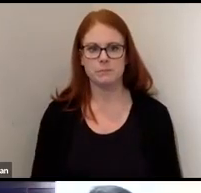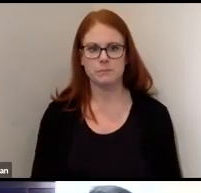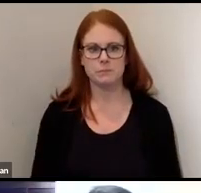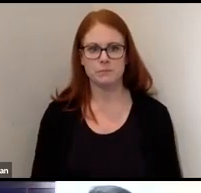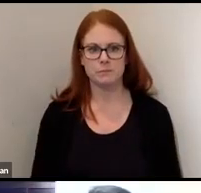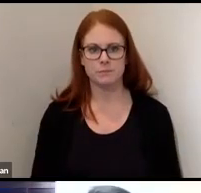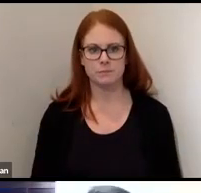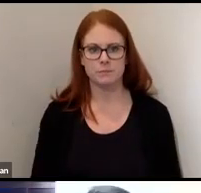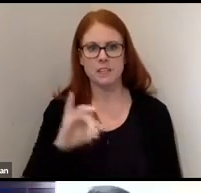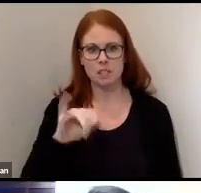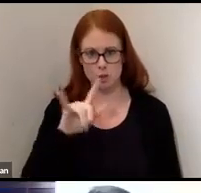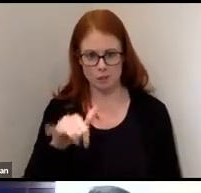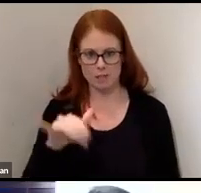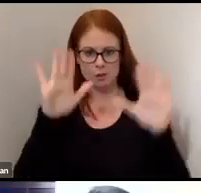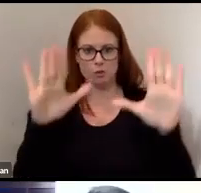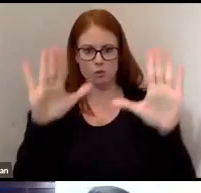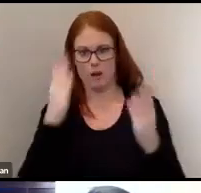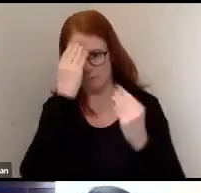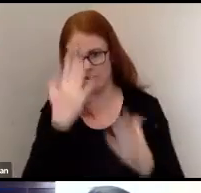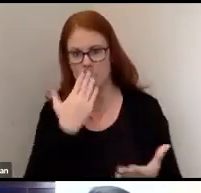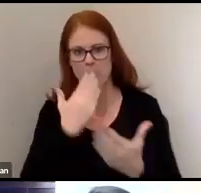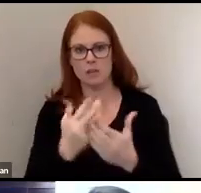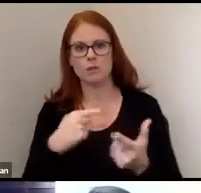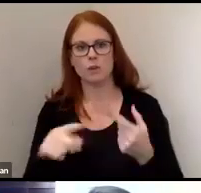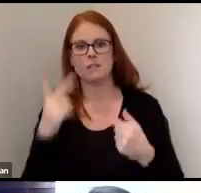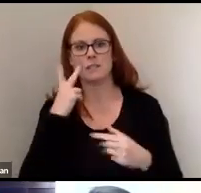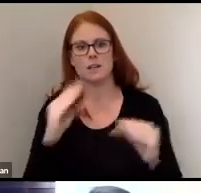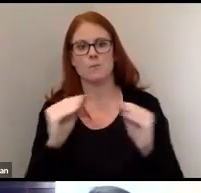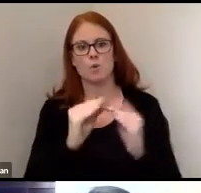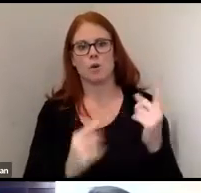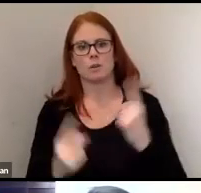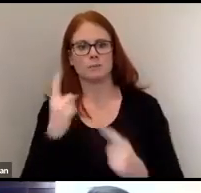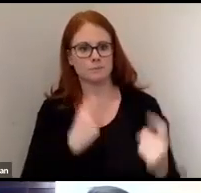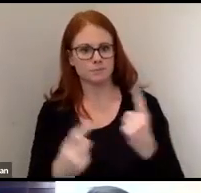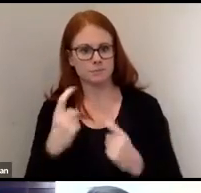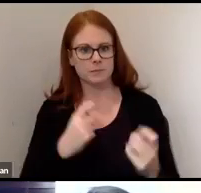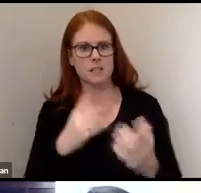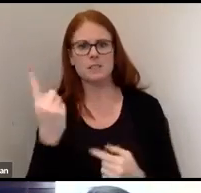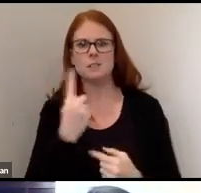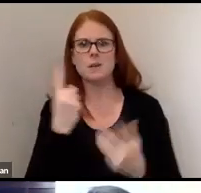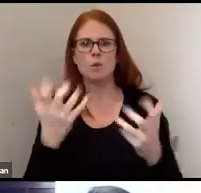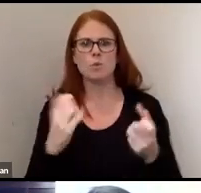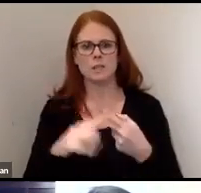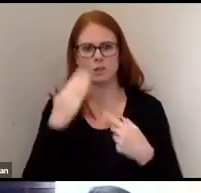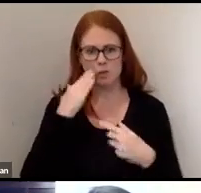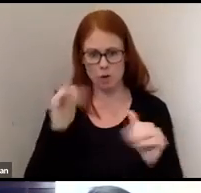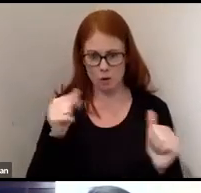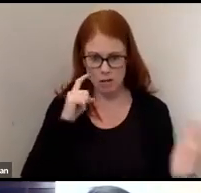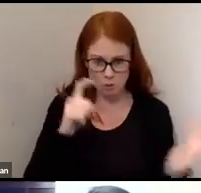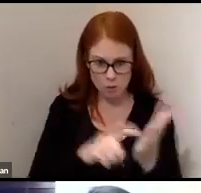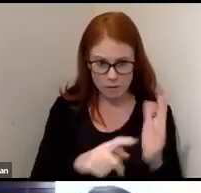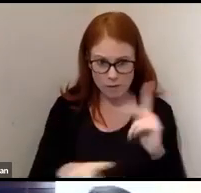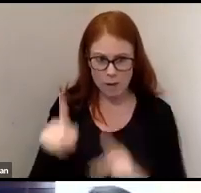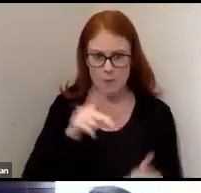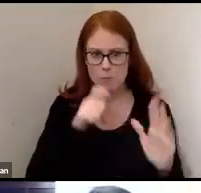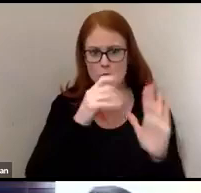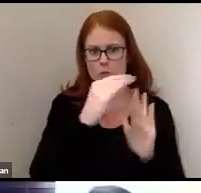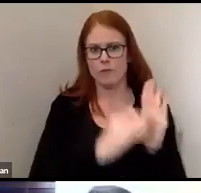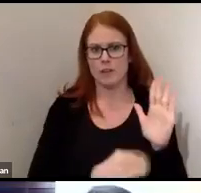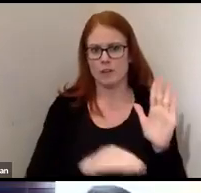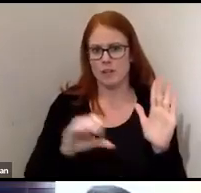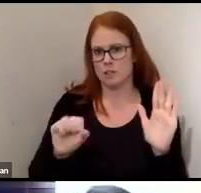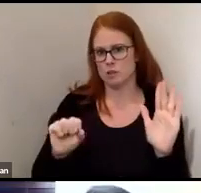That was great information. I'm always also seeing some more questions we're getting. Someone wants to know, is there a way to notify people that have filled out the survey, at least to let them